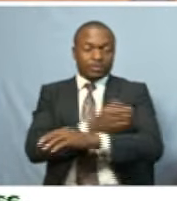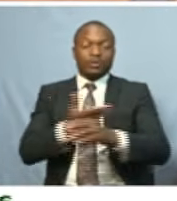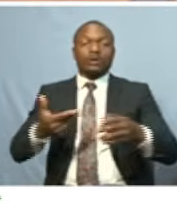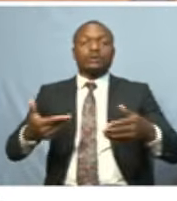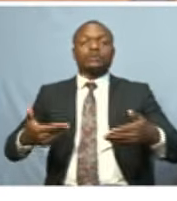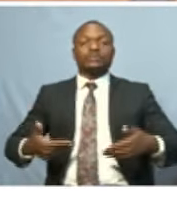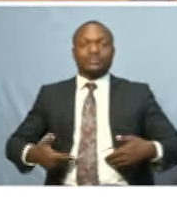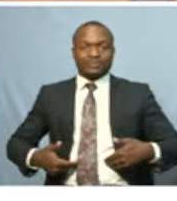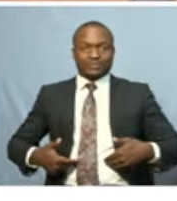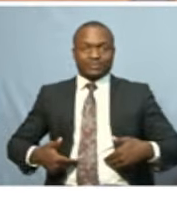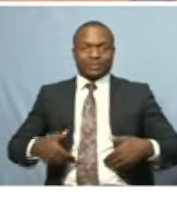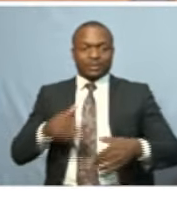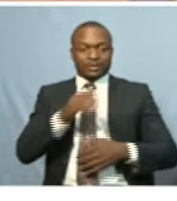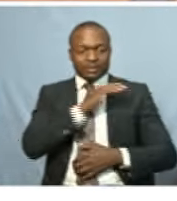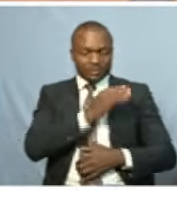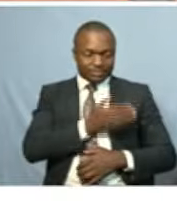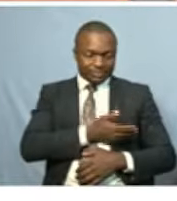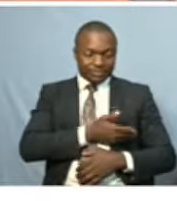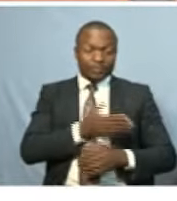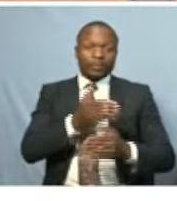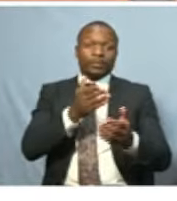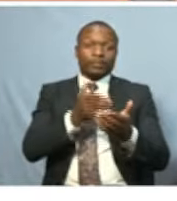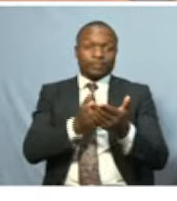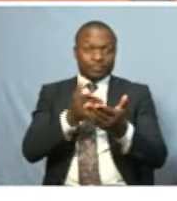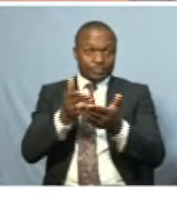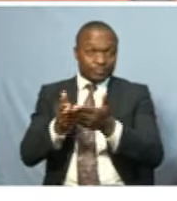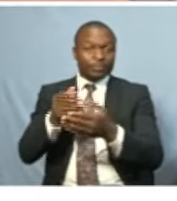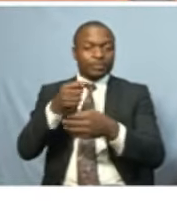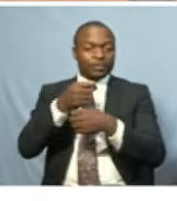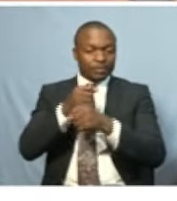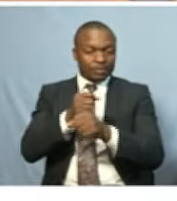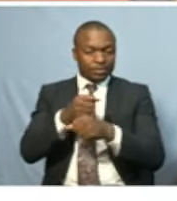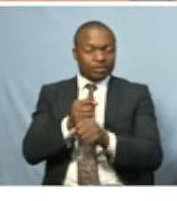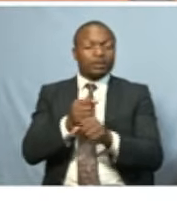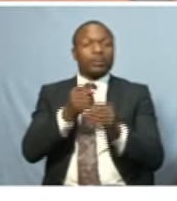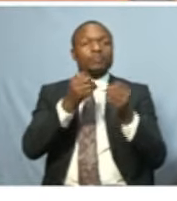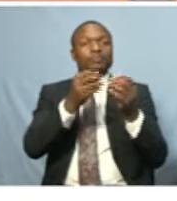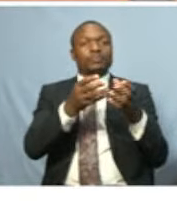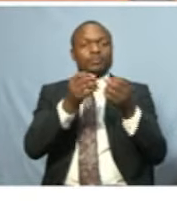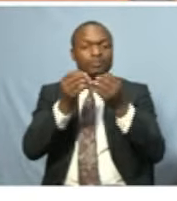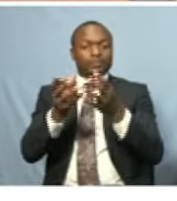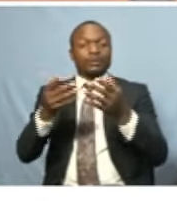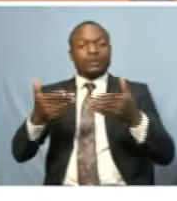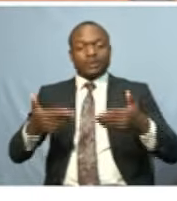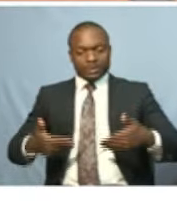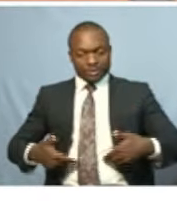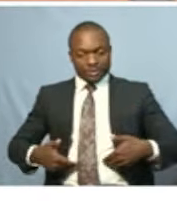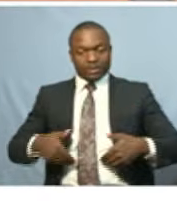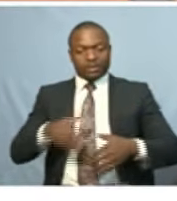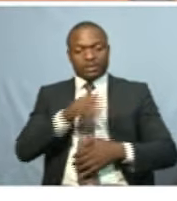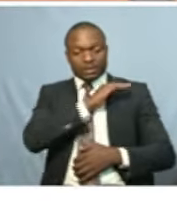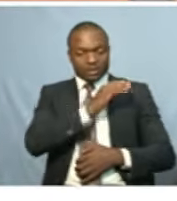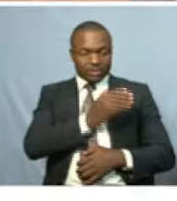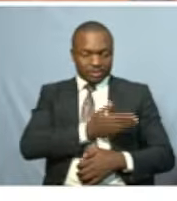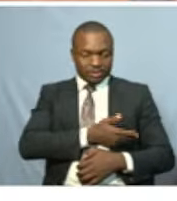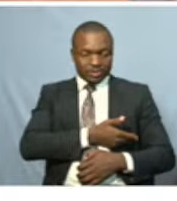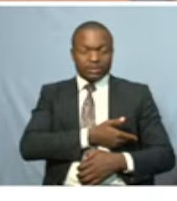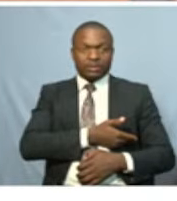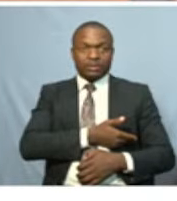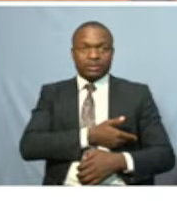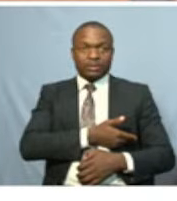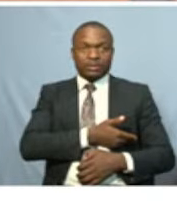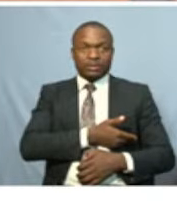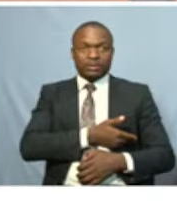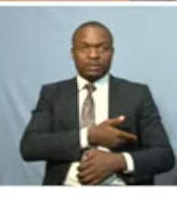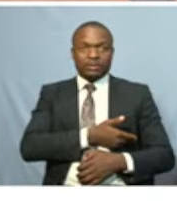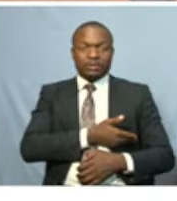youths and women. This has made a number of our youths and women who otherwise would